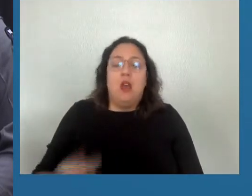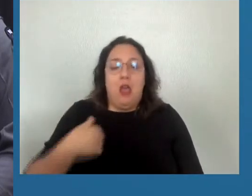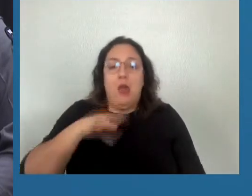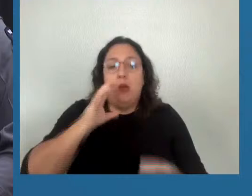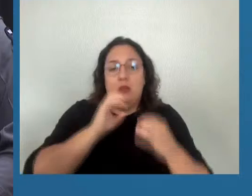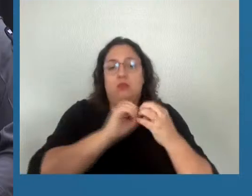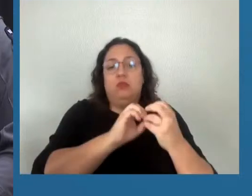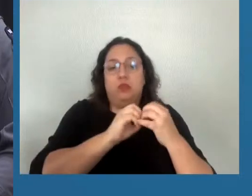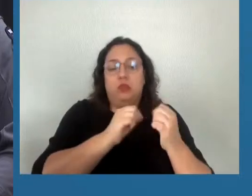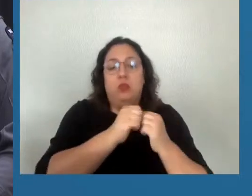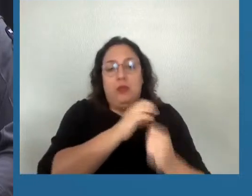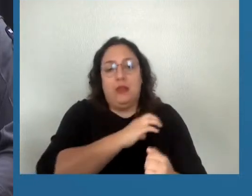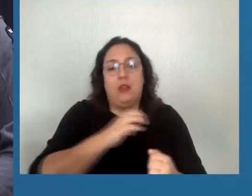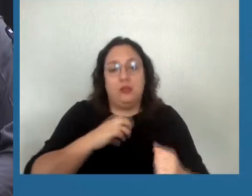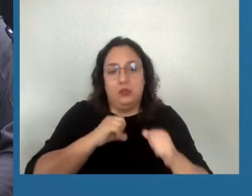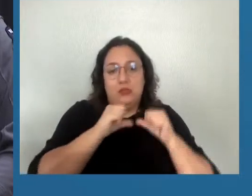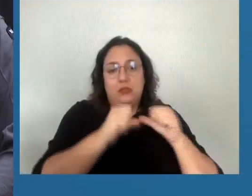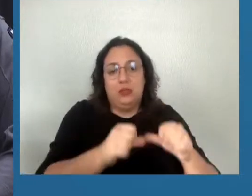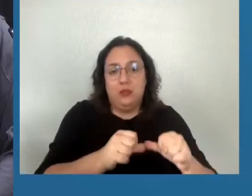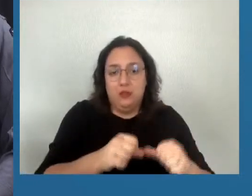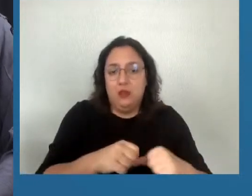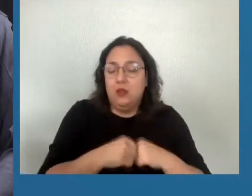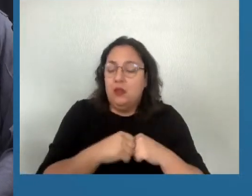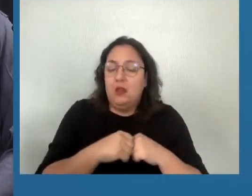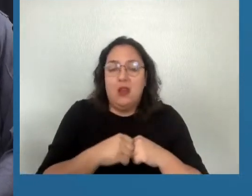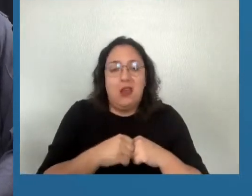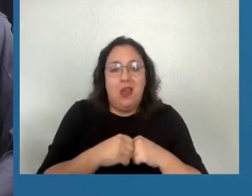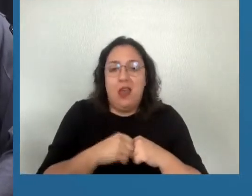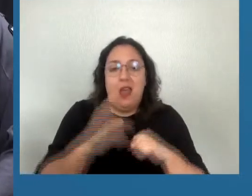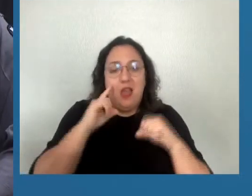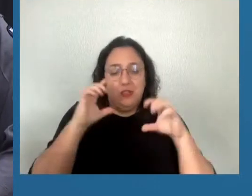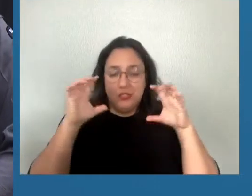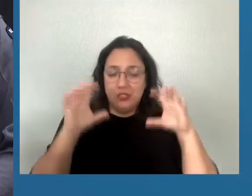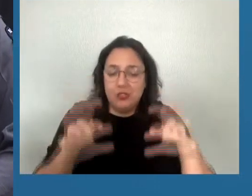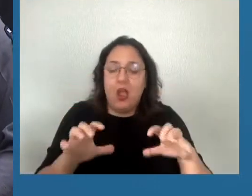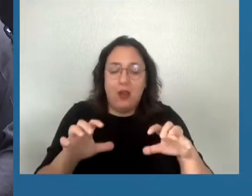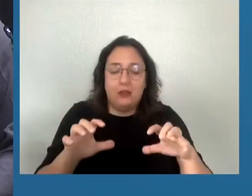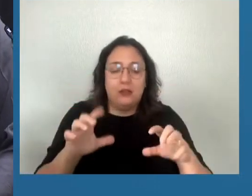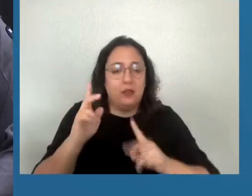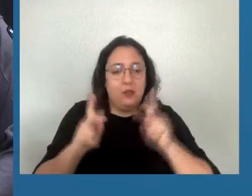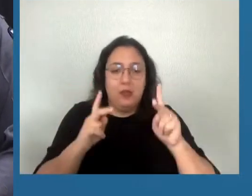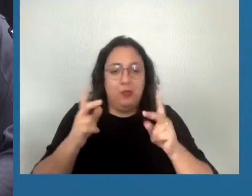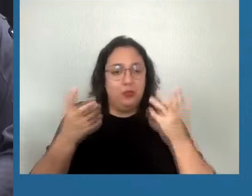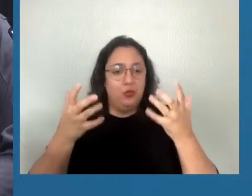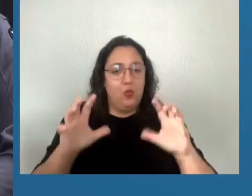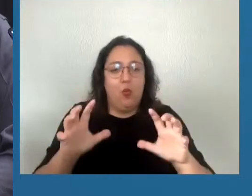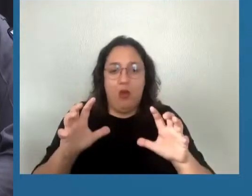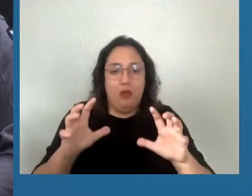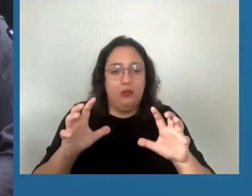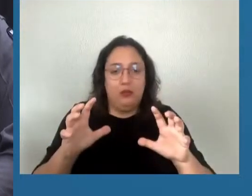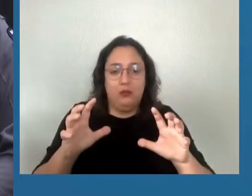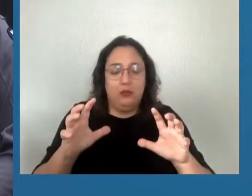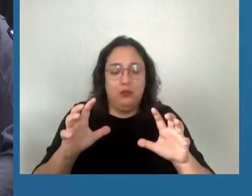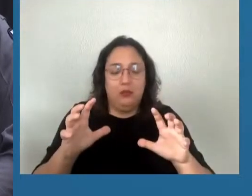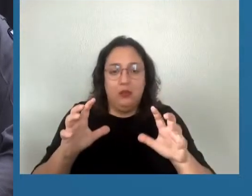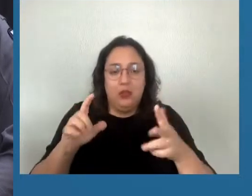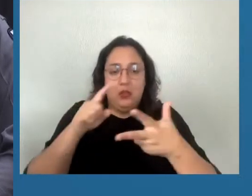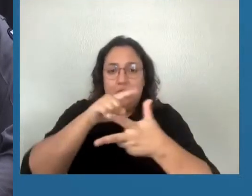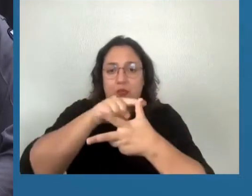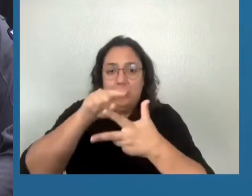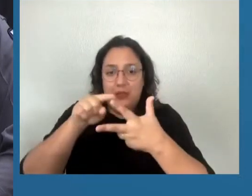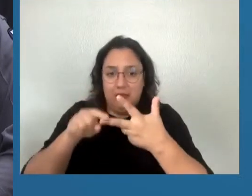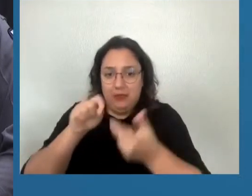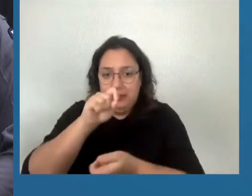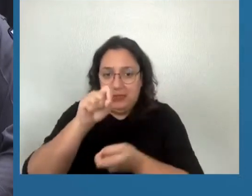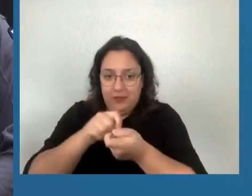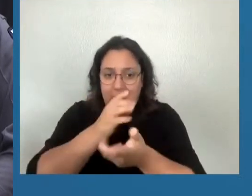that there should be some measures that give us line of sight into 3 specific areas. This is not broad-based power. This is talking